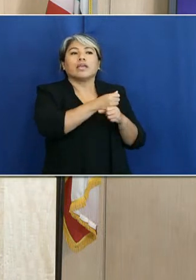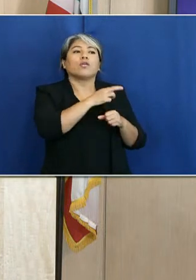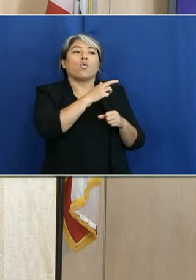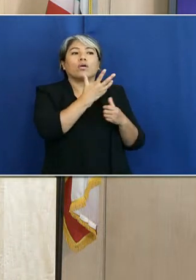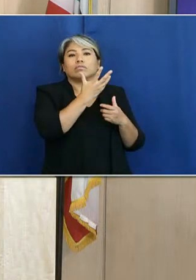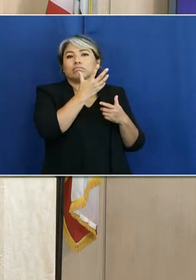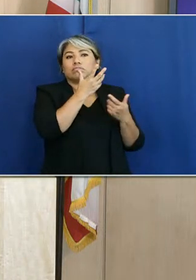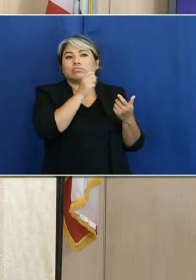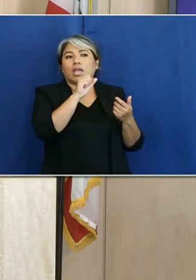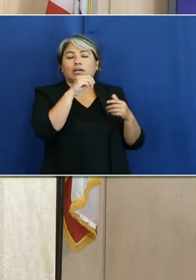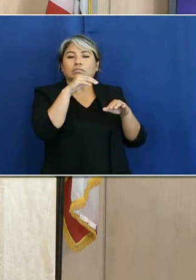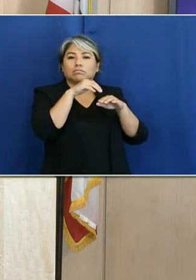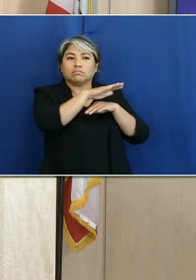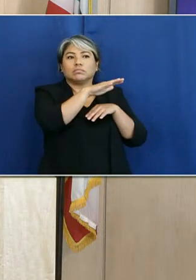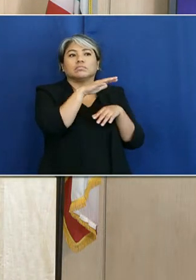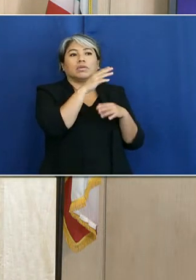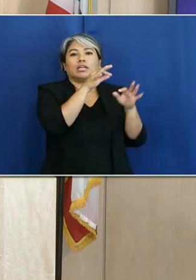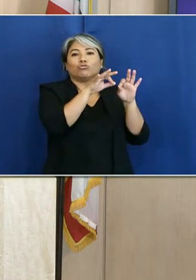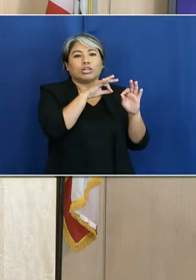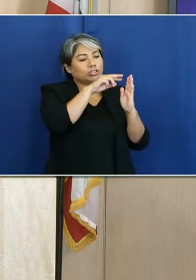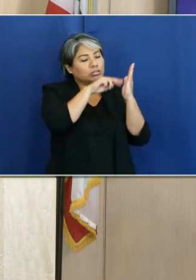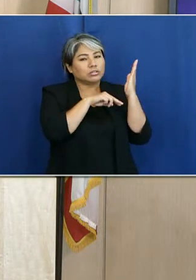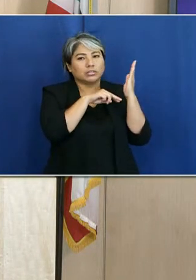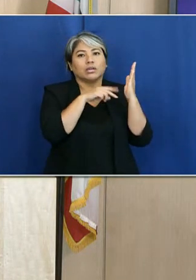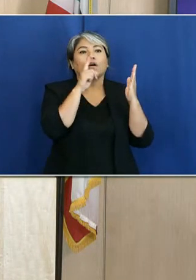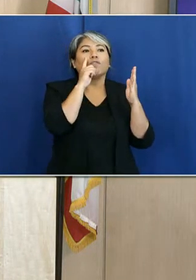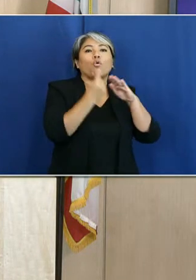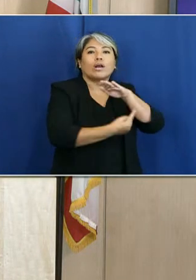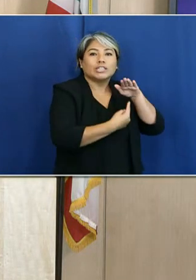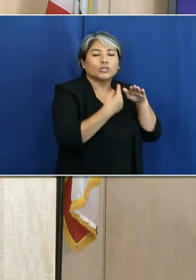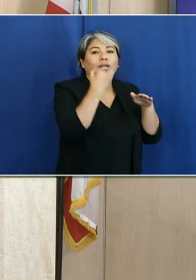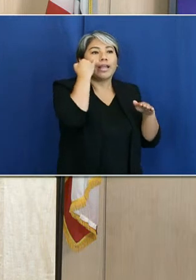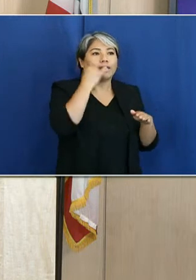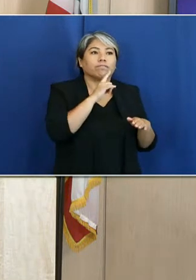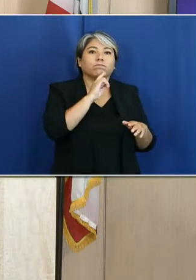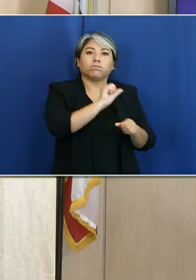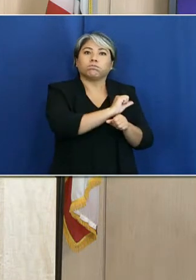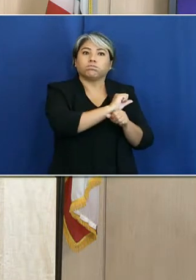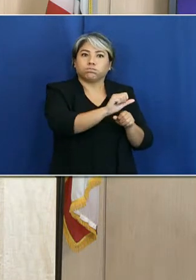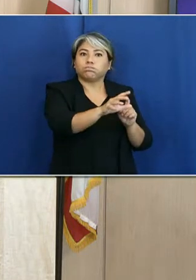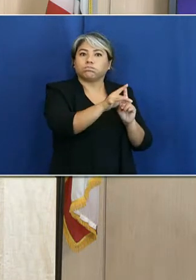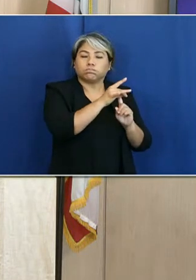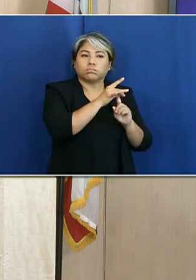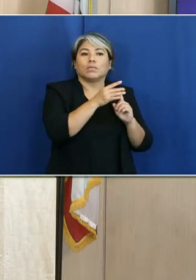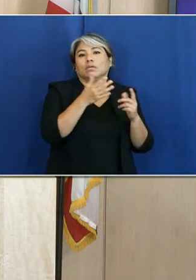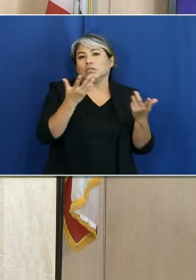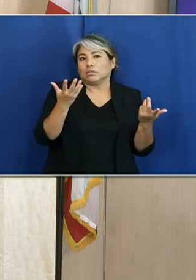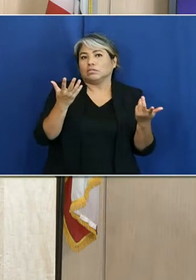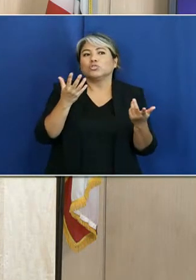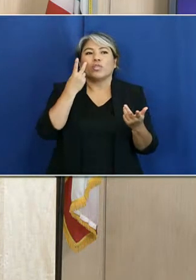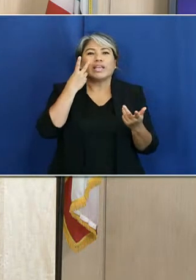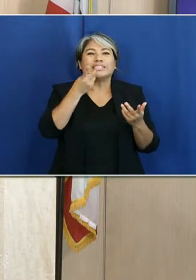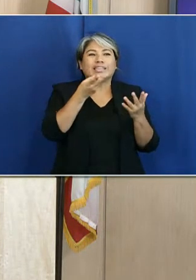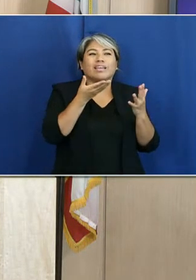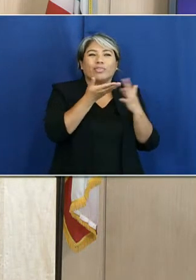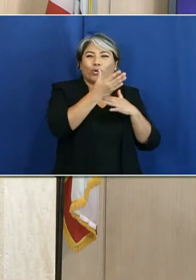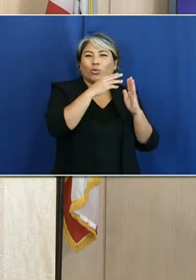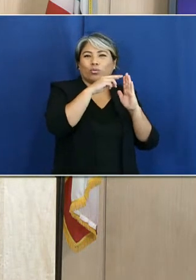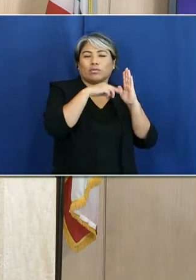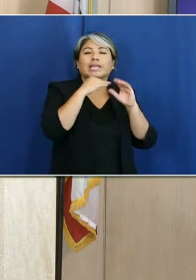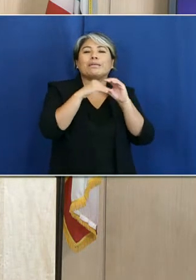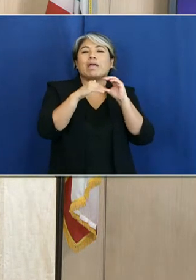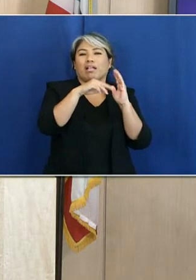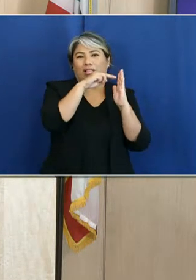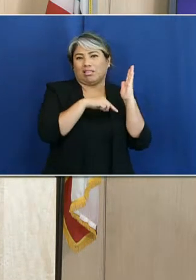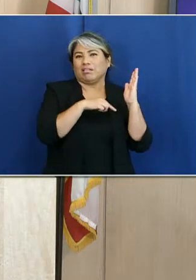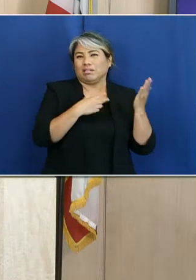sent instructions for isolation if they are infected via email. So that is the current process